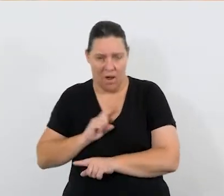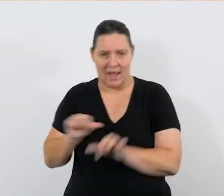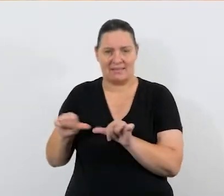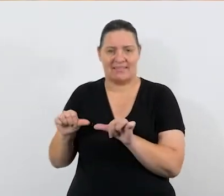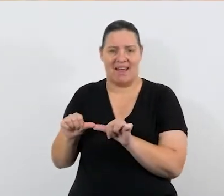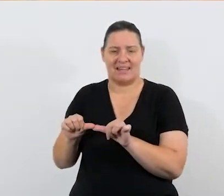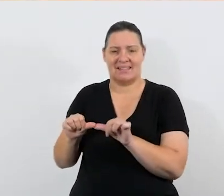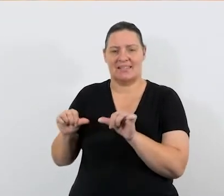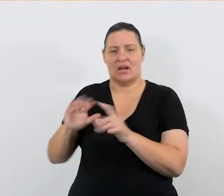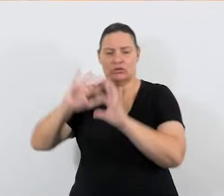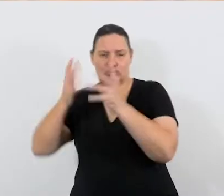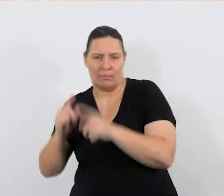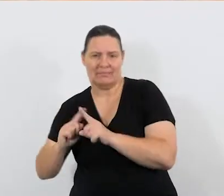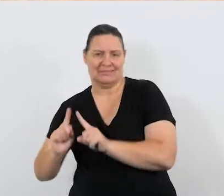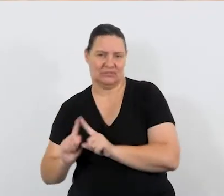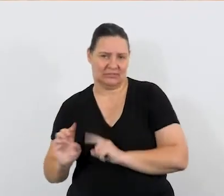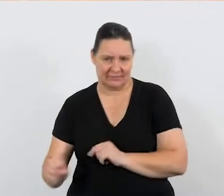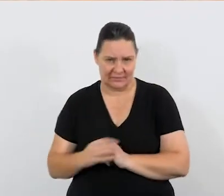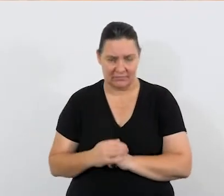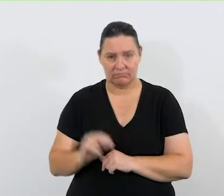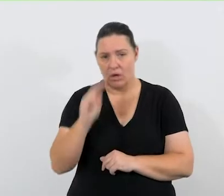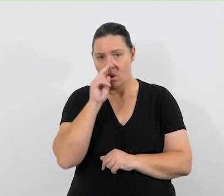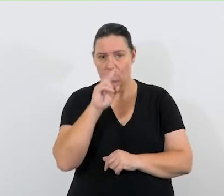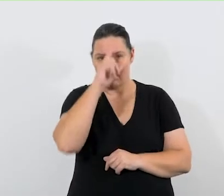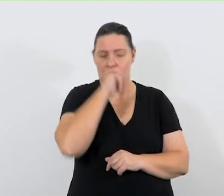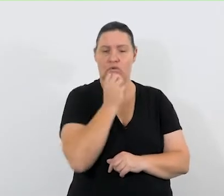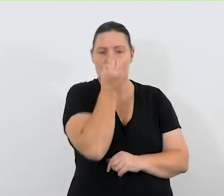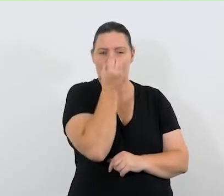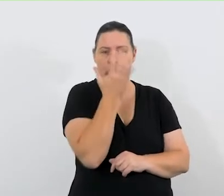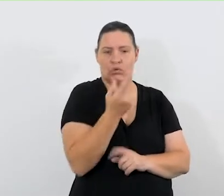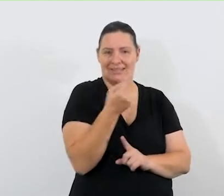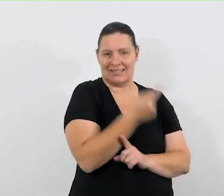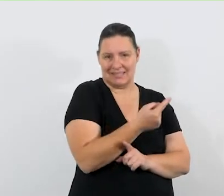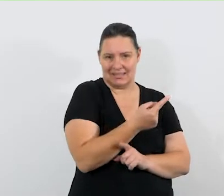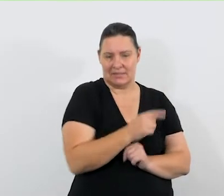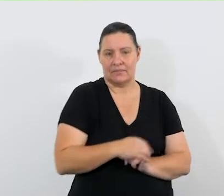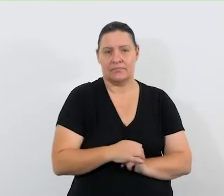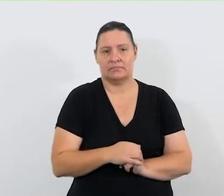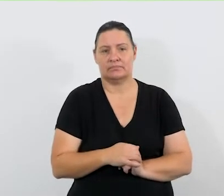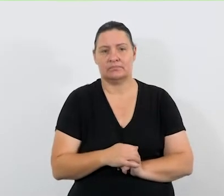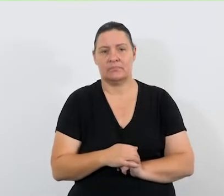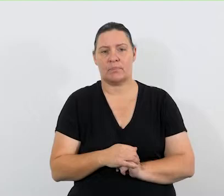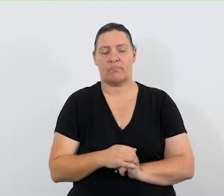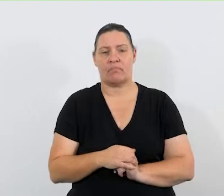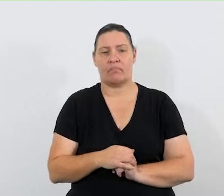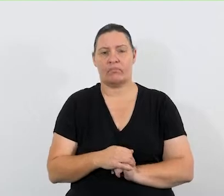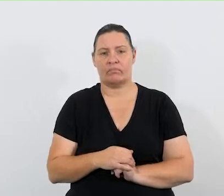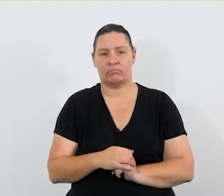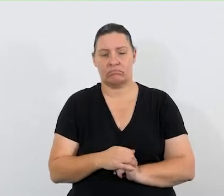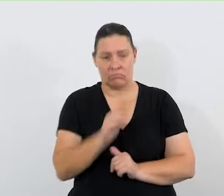result, they have different shapes and different sizes. So look at the photo of the rows alongside just